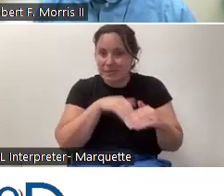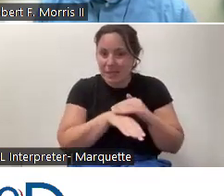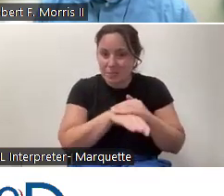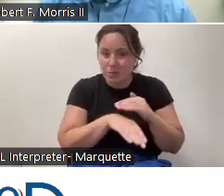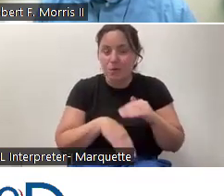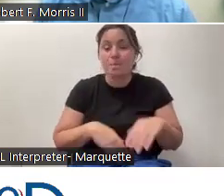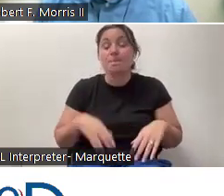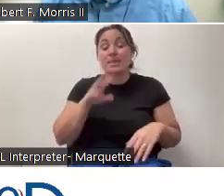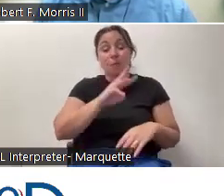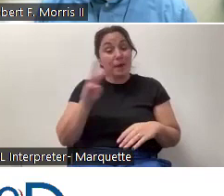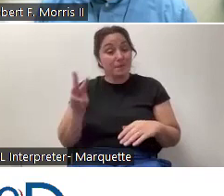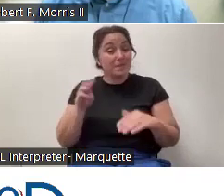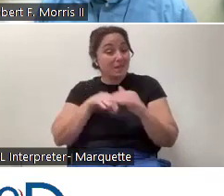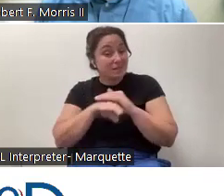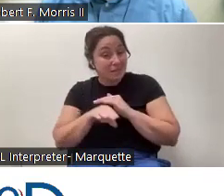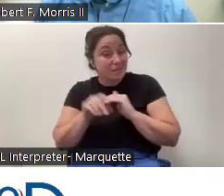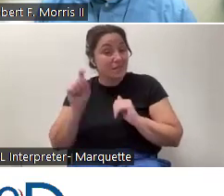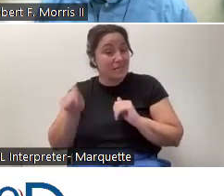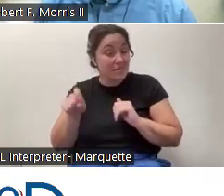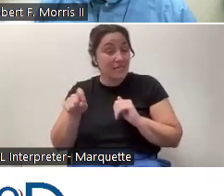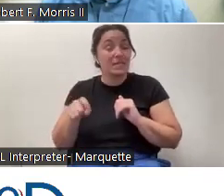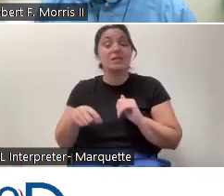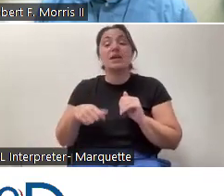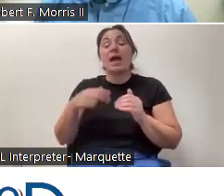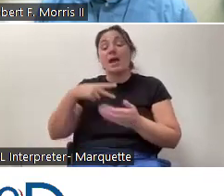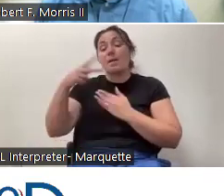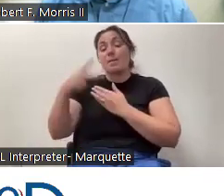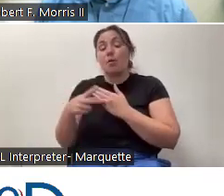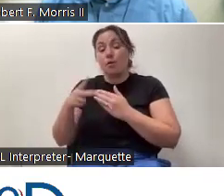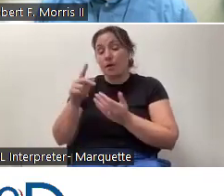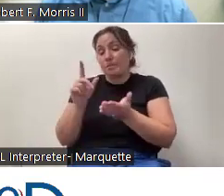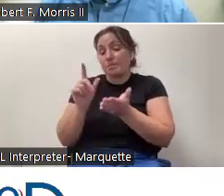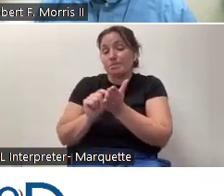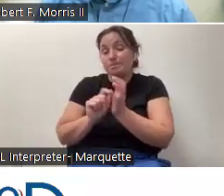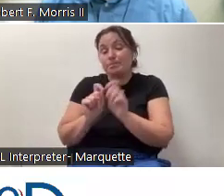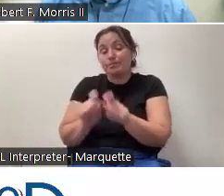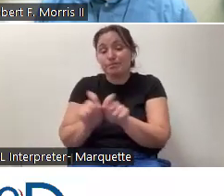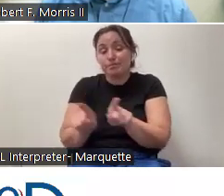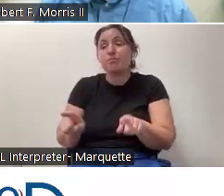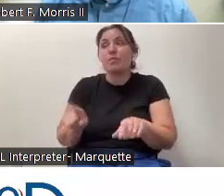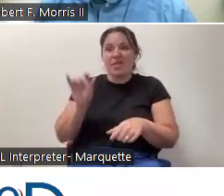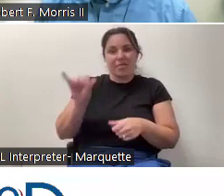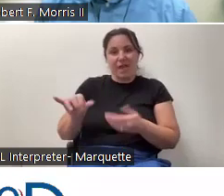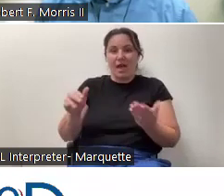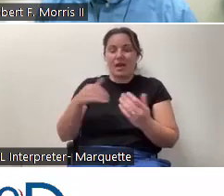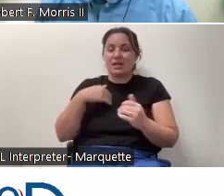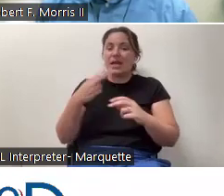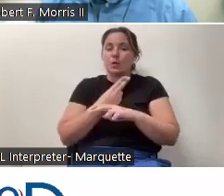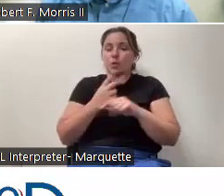web pages are accessible, and that our program newsletters that we send out are accessible to use with screen